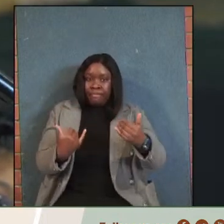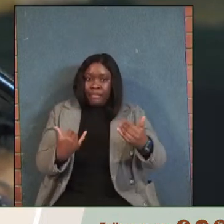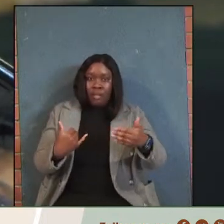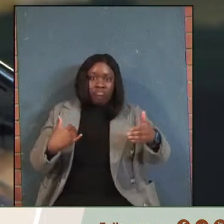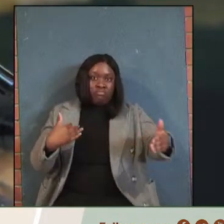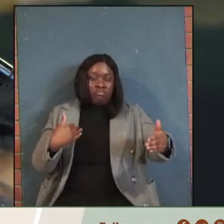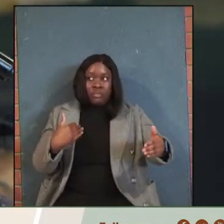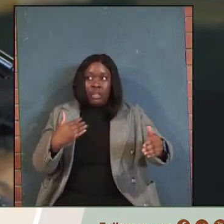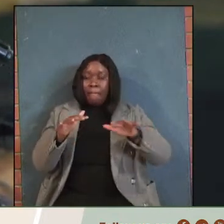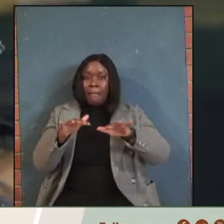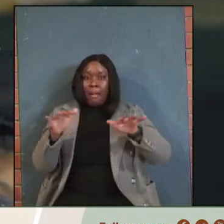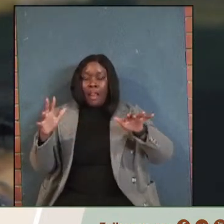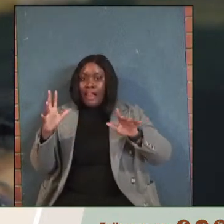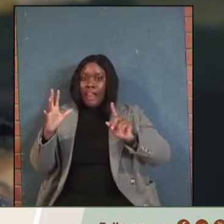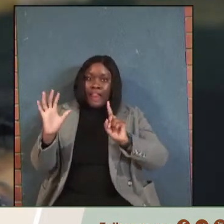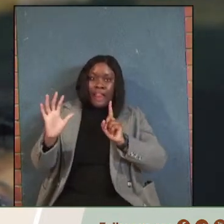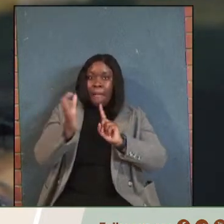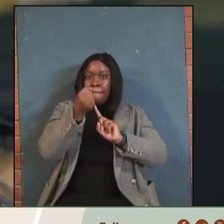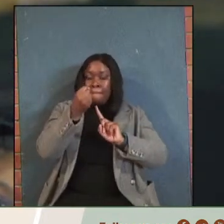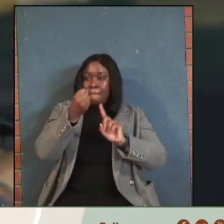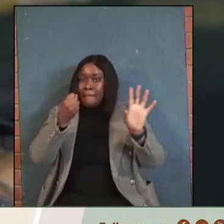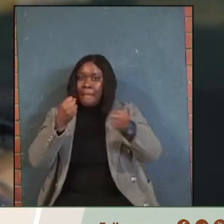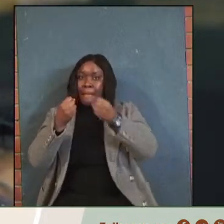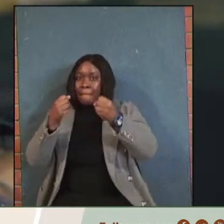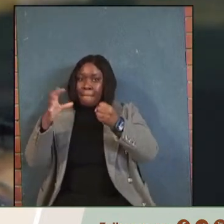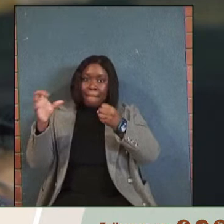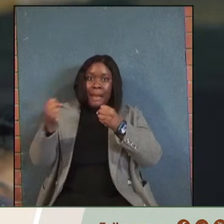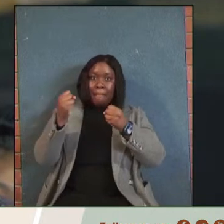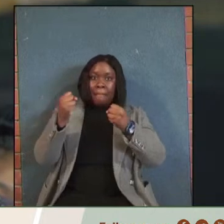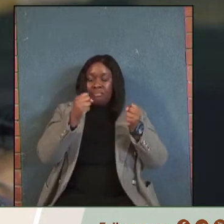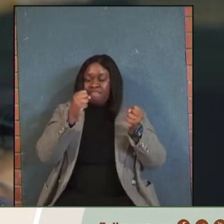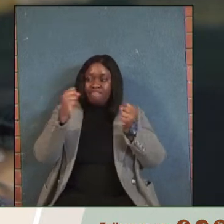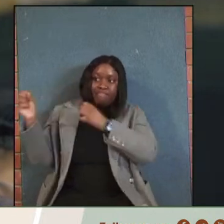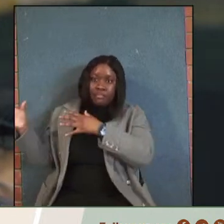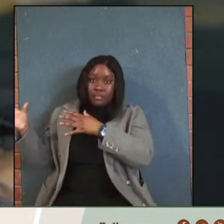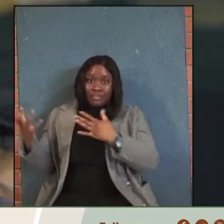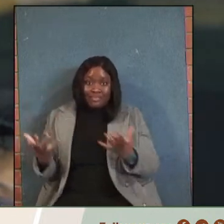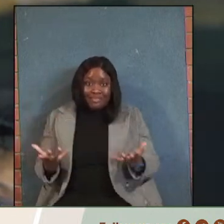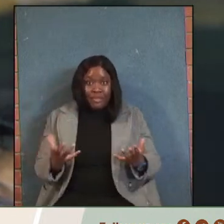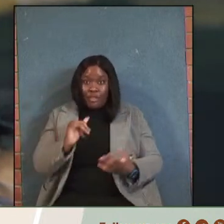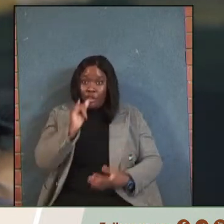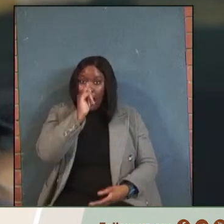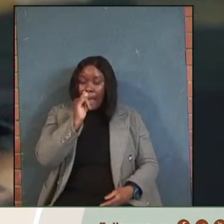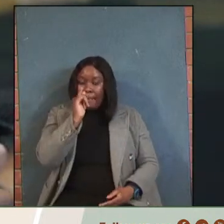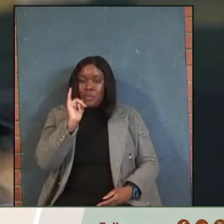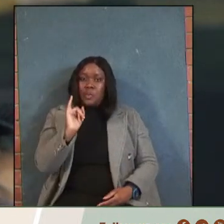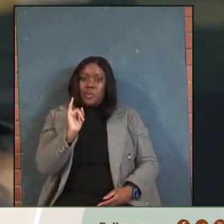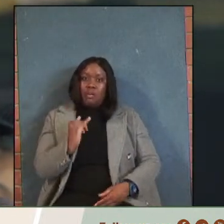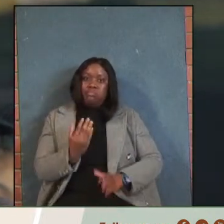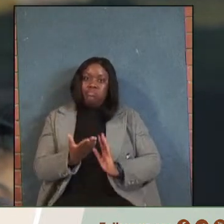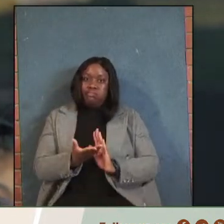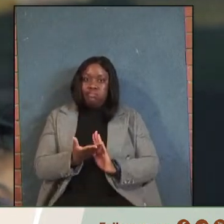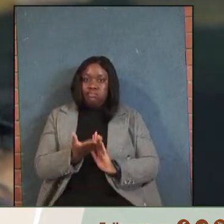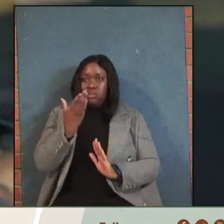that do not live in the walking distance of the aftercare. They might be abducted, and the crime rate would increase as